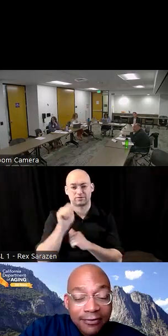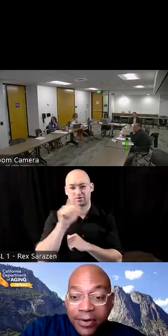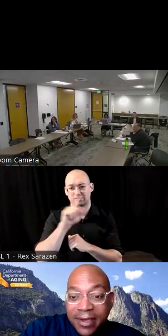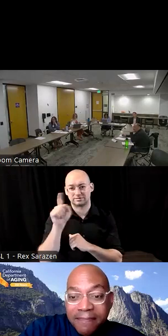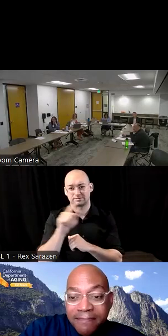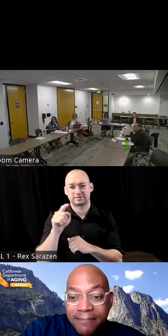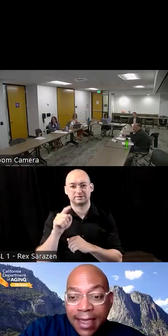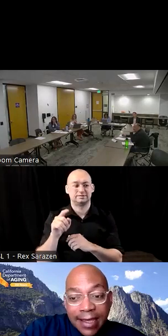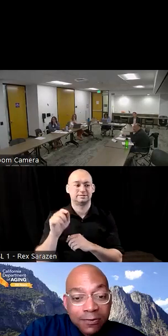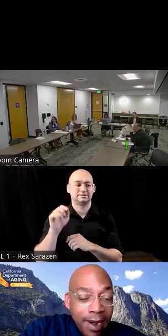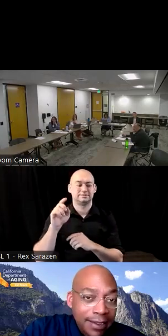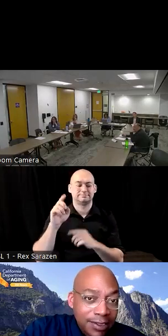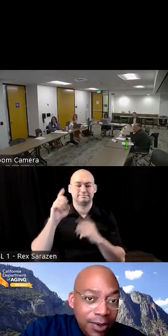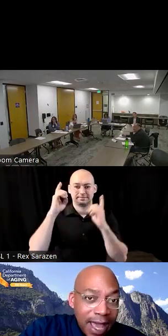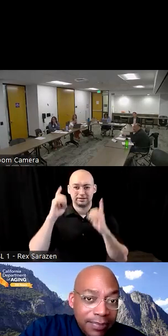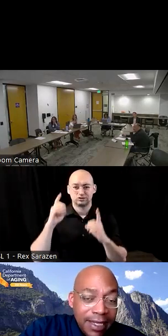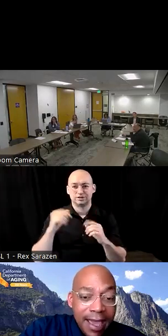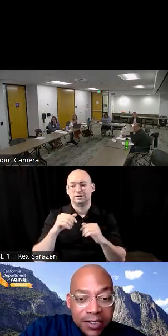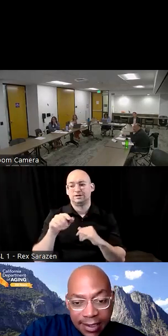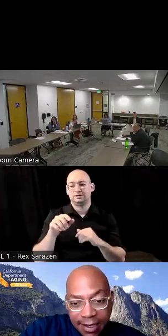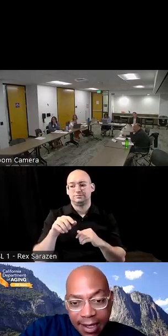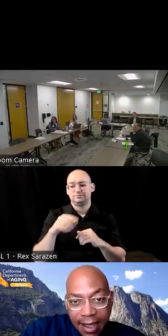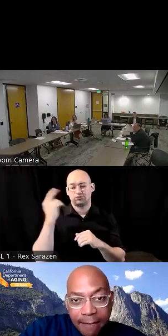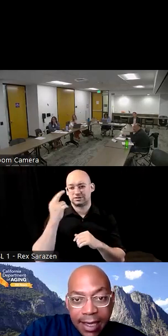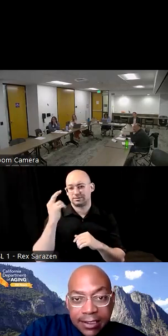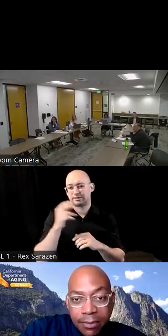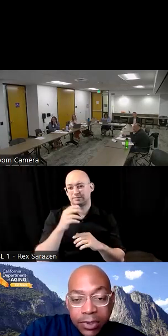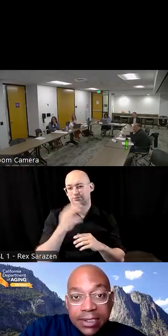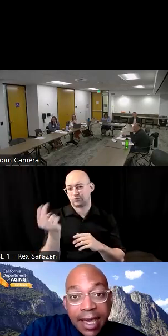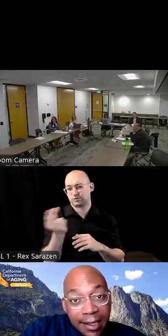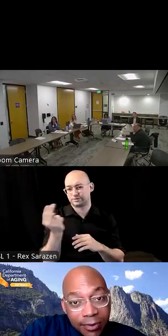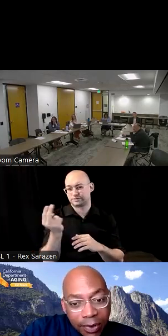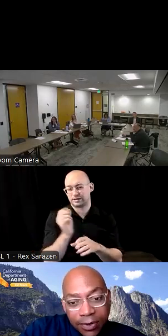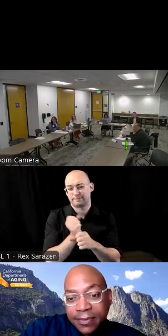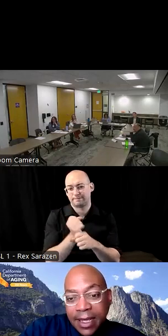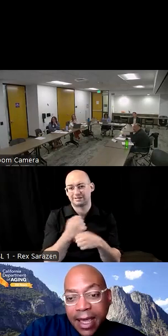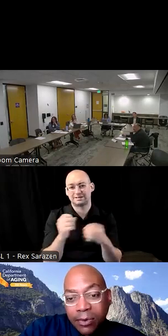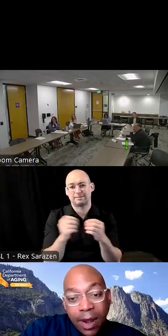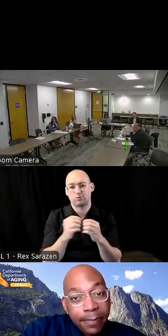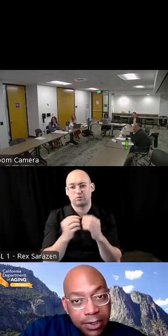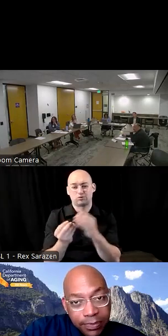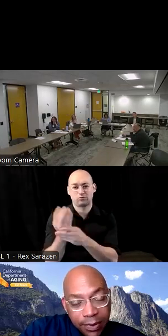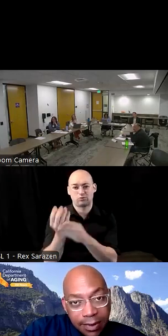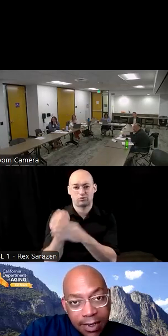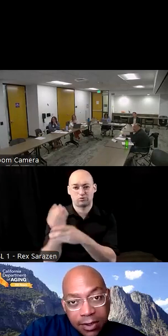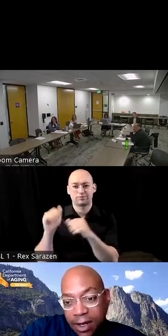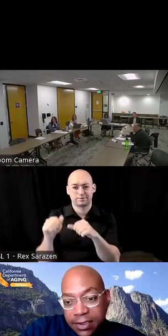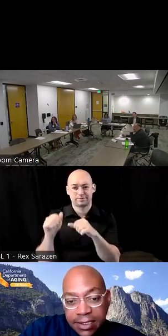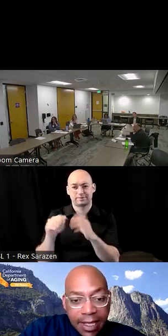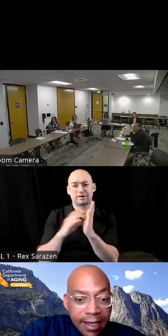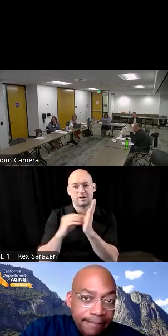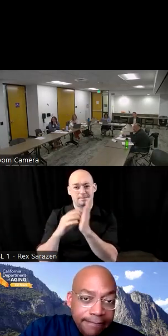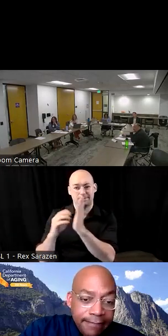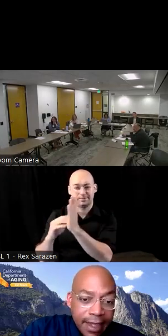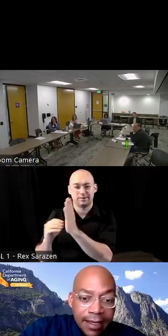in California, its practical application makes it more scalable and replicable across